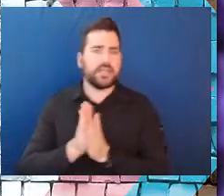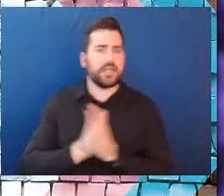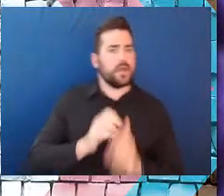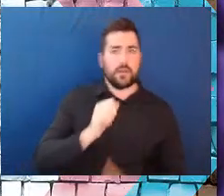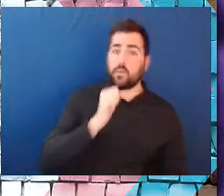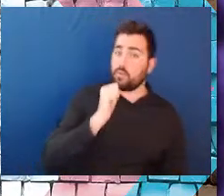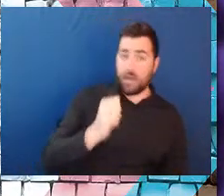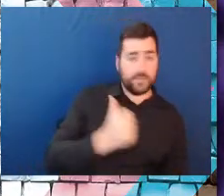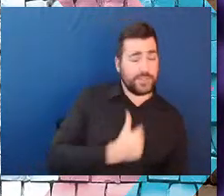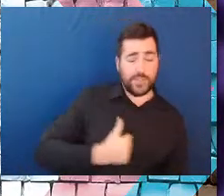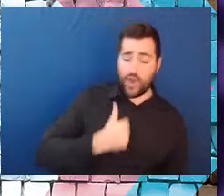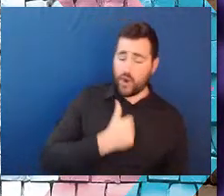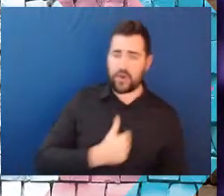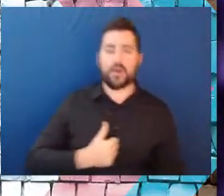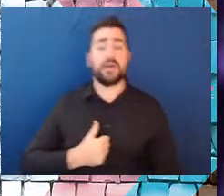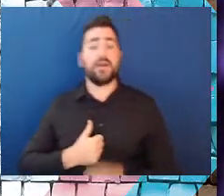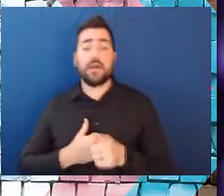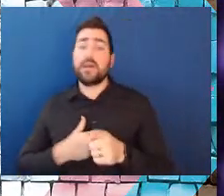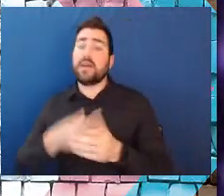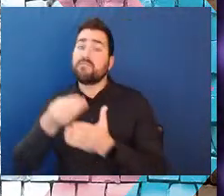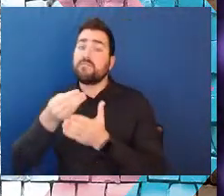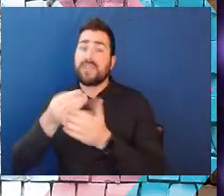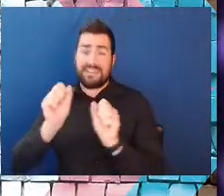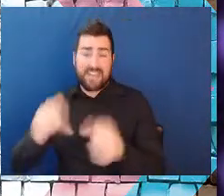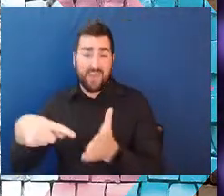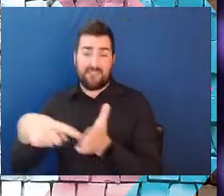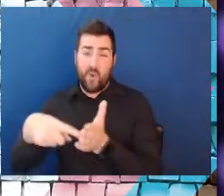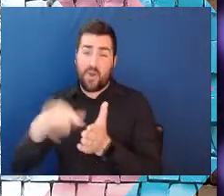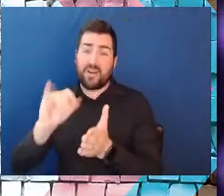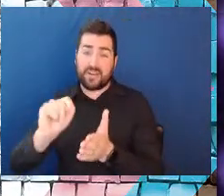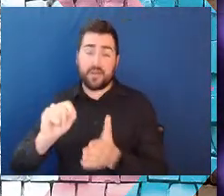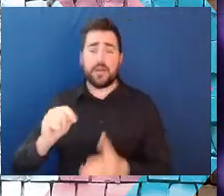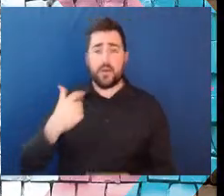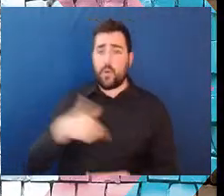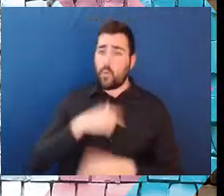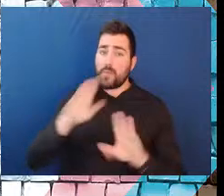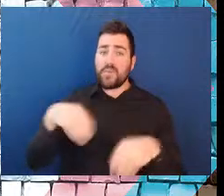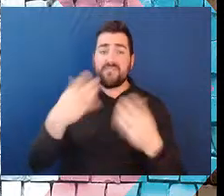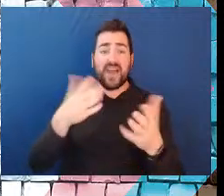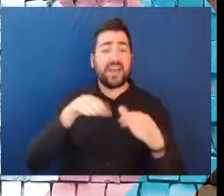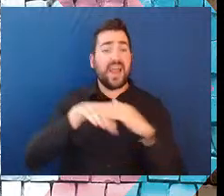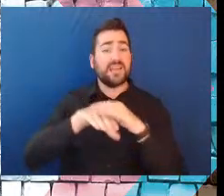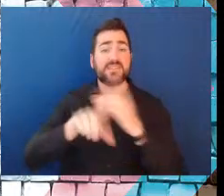affordable, LGBT-focused healthcare for everyone, everywhere, every time.